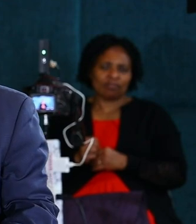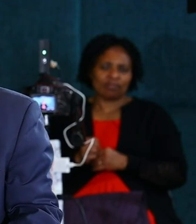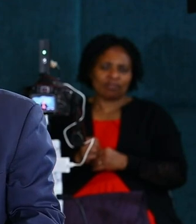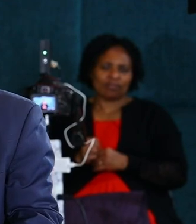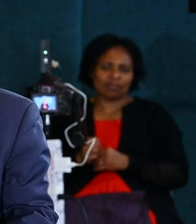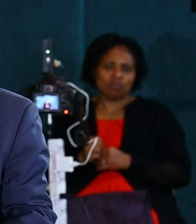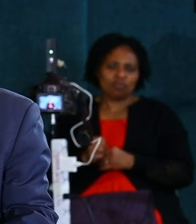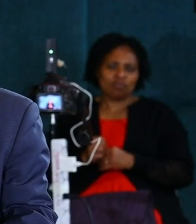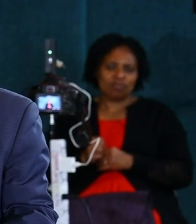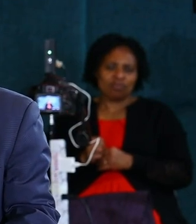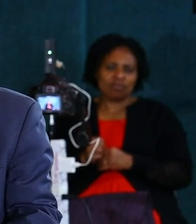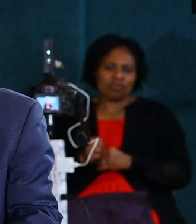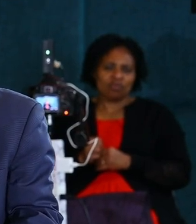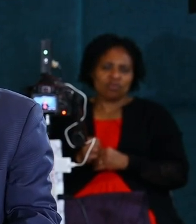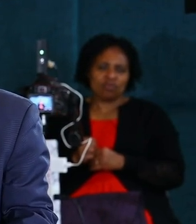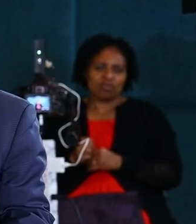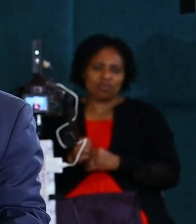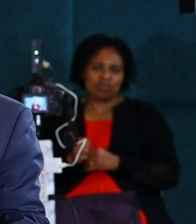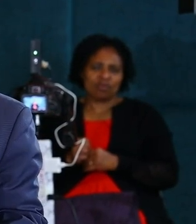Umanga.